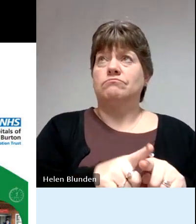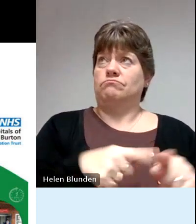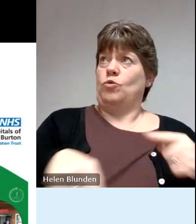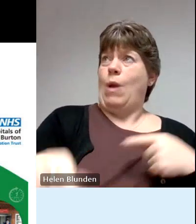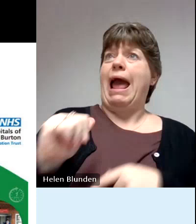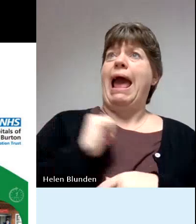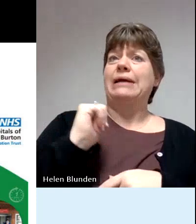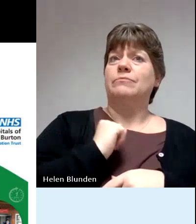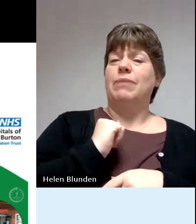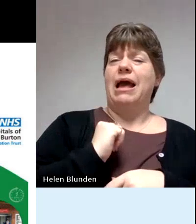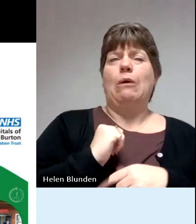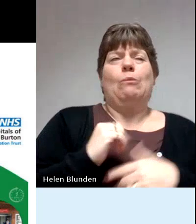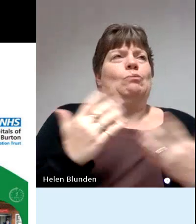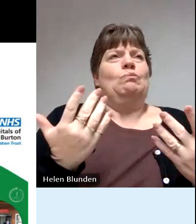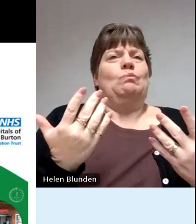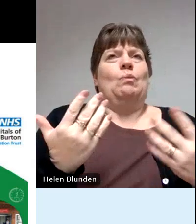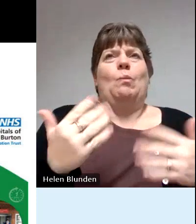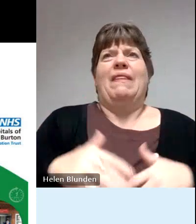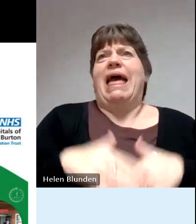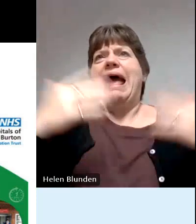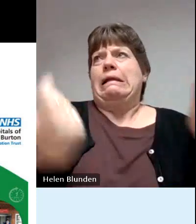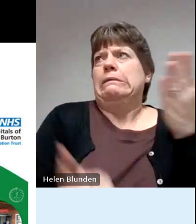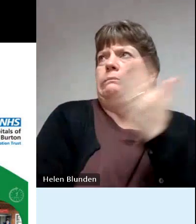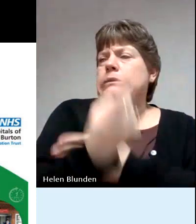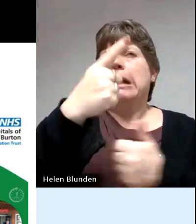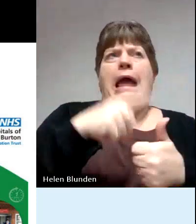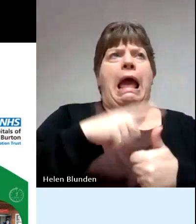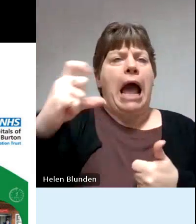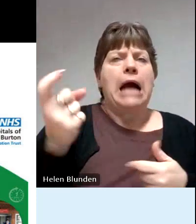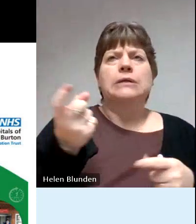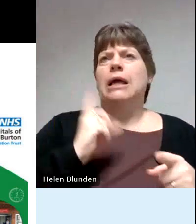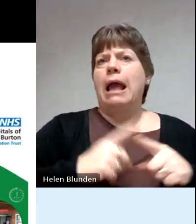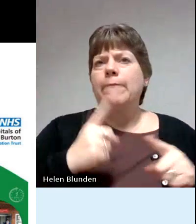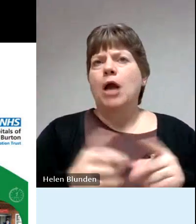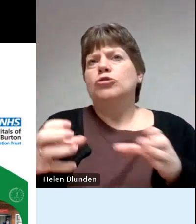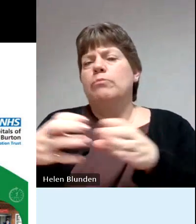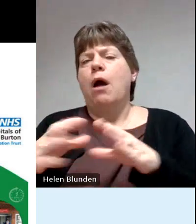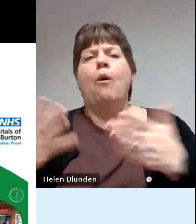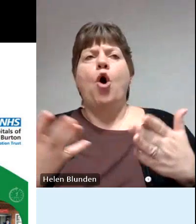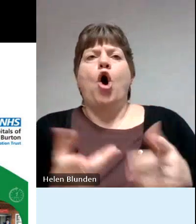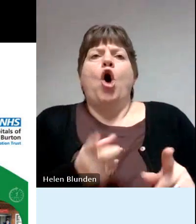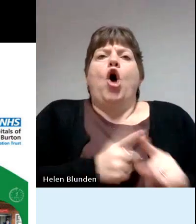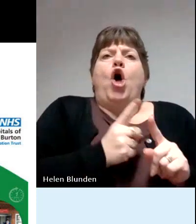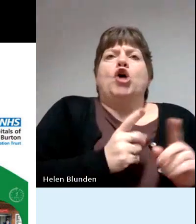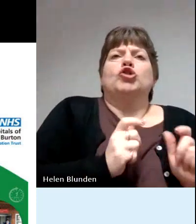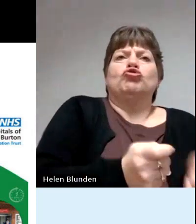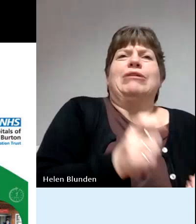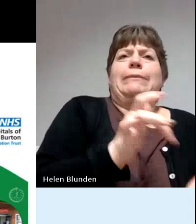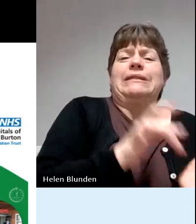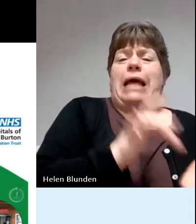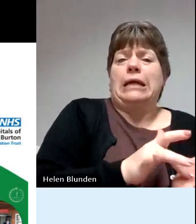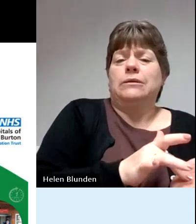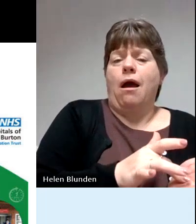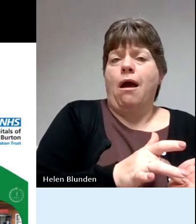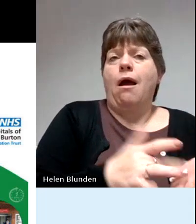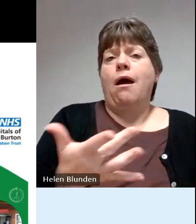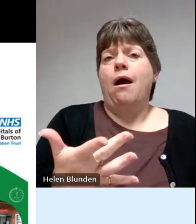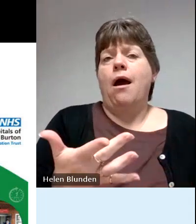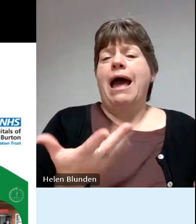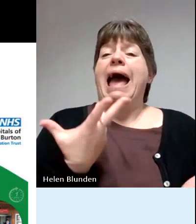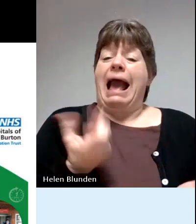with every sort of accident and emergency department or urgent treatment centre or in most healthcare facilities,